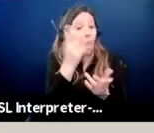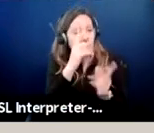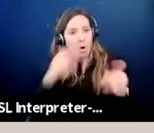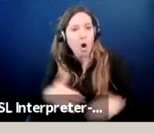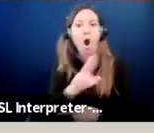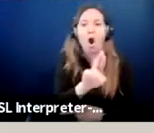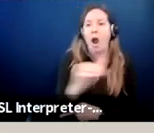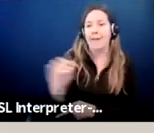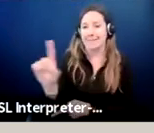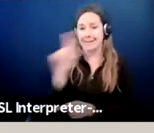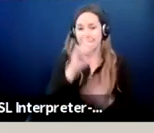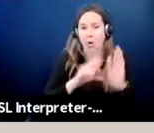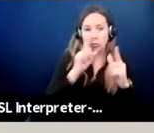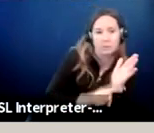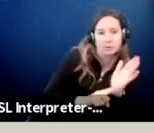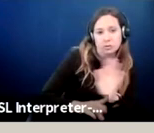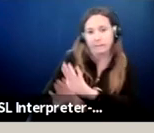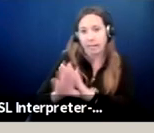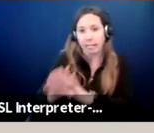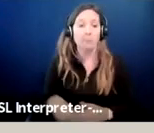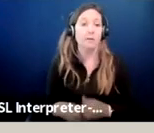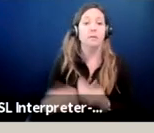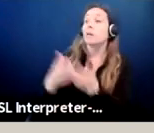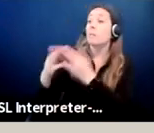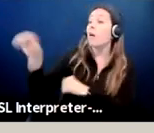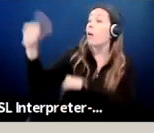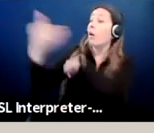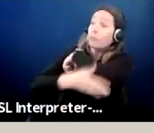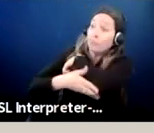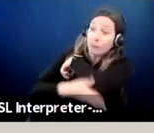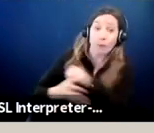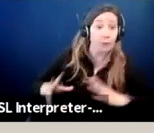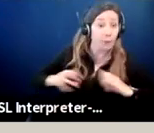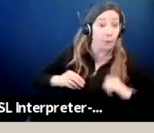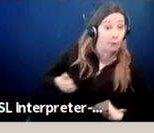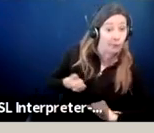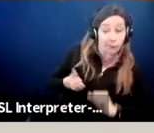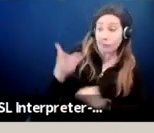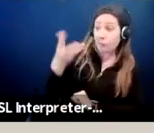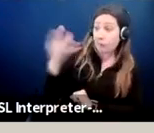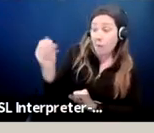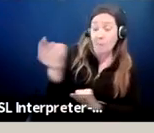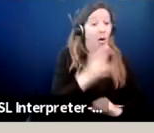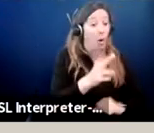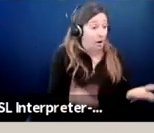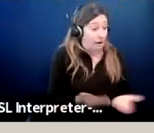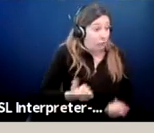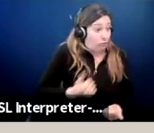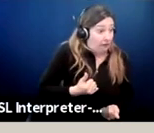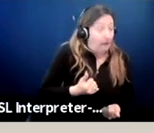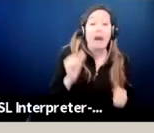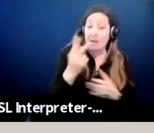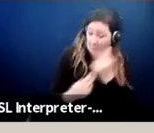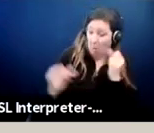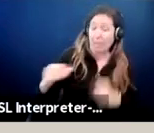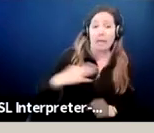applies to all Canadian entities, whether you're foreign-owned or domestically owned entity, you can apply for the Shred program. Industry